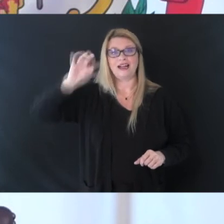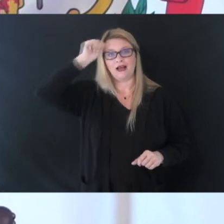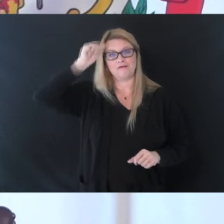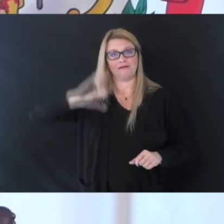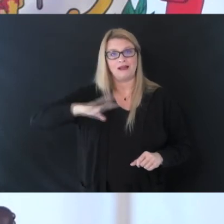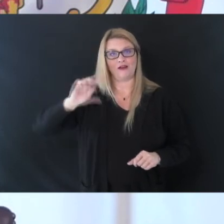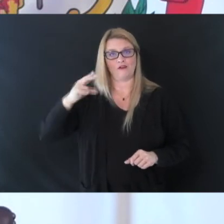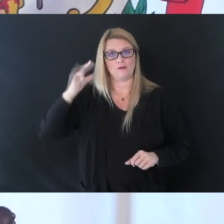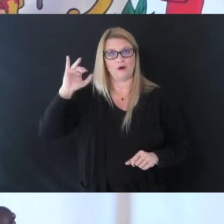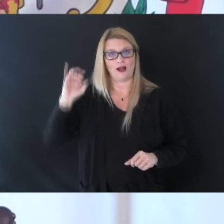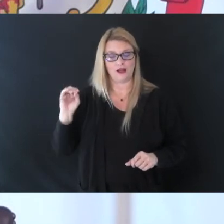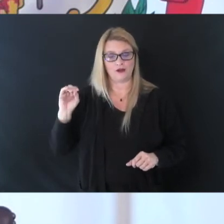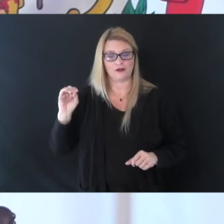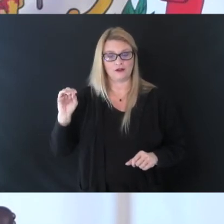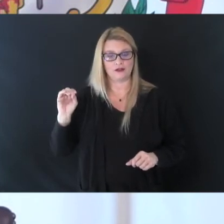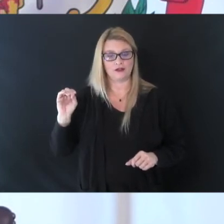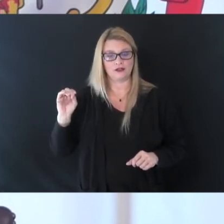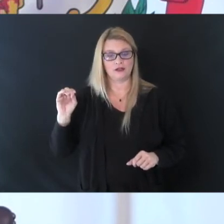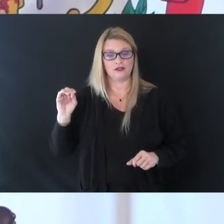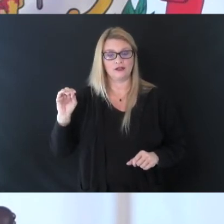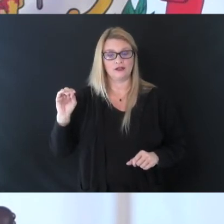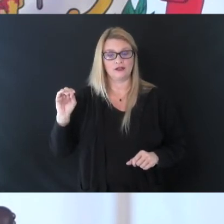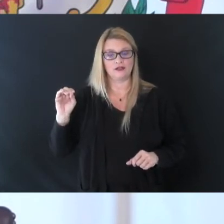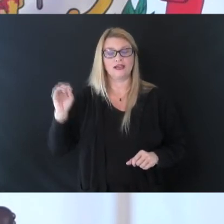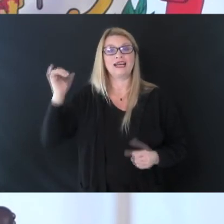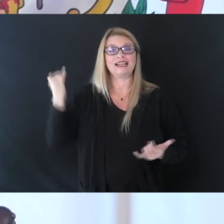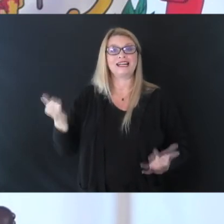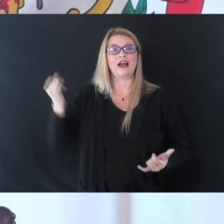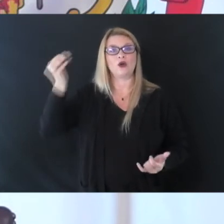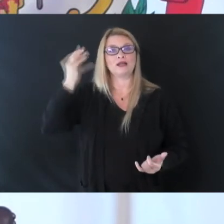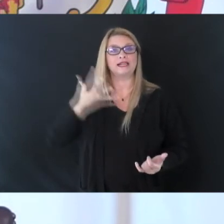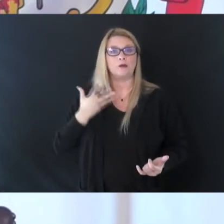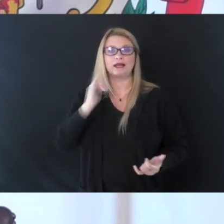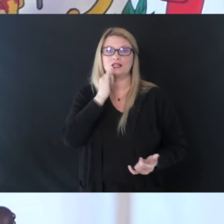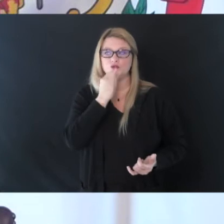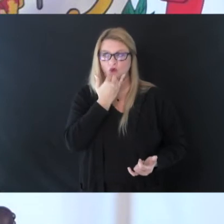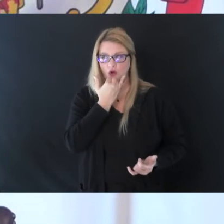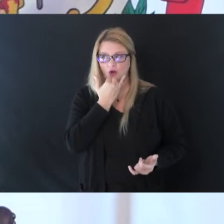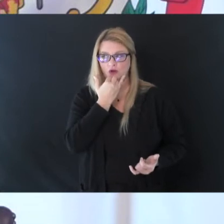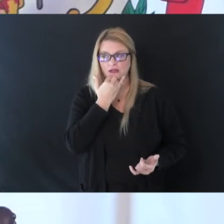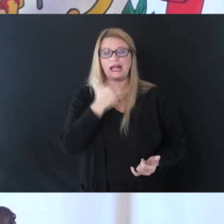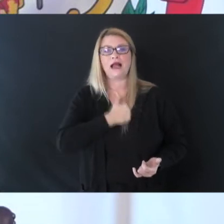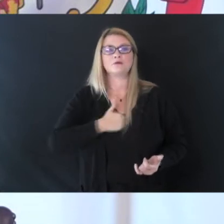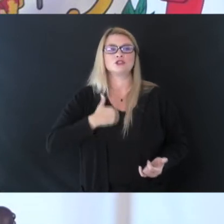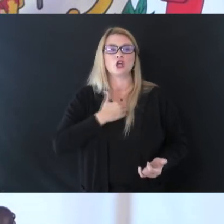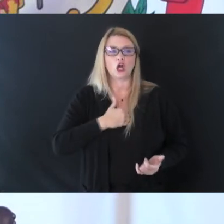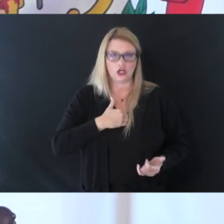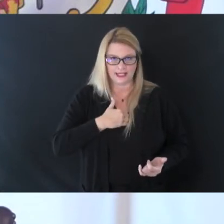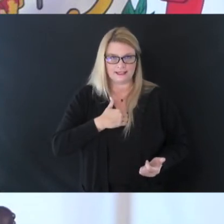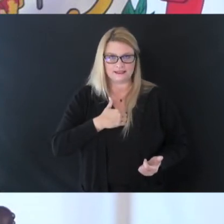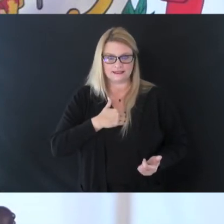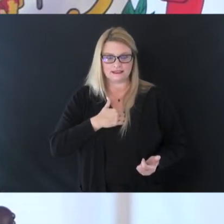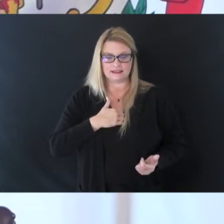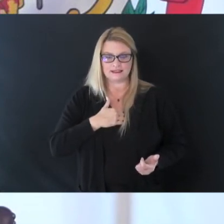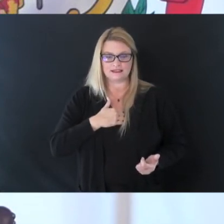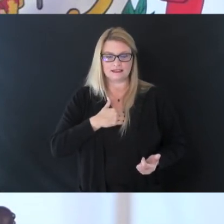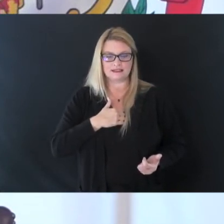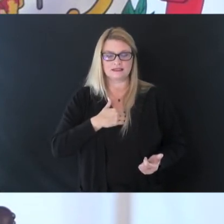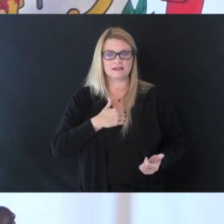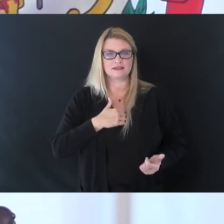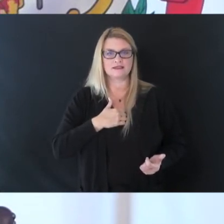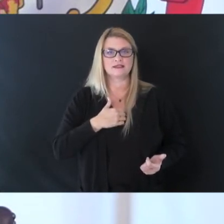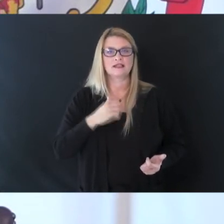male from Ohio County, and I read that. Now they tell me in error. I apologize. I apologize for